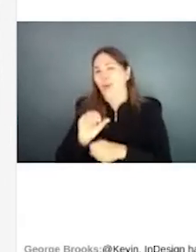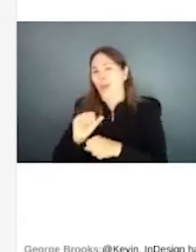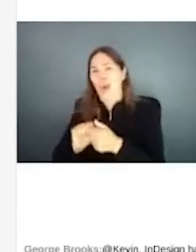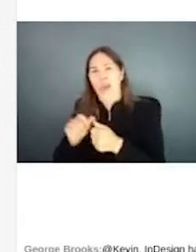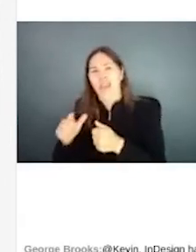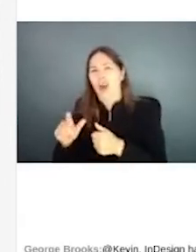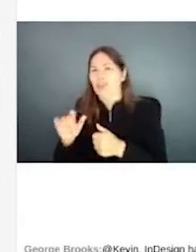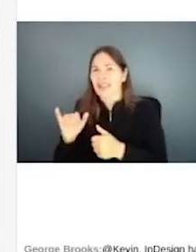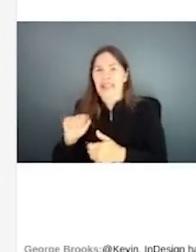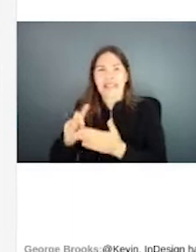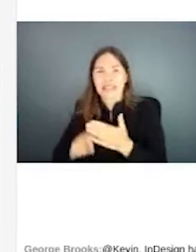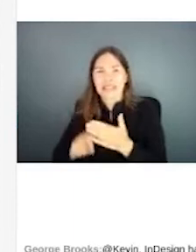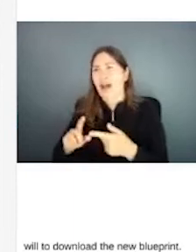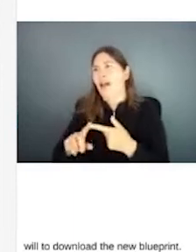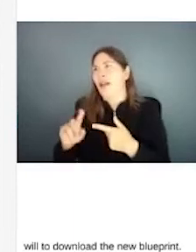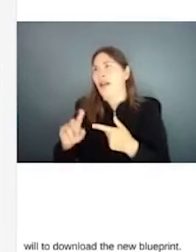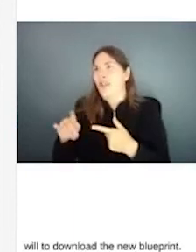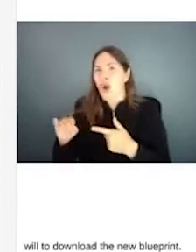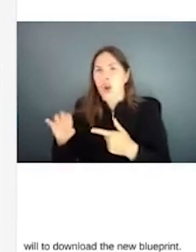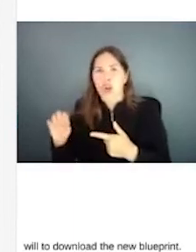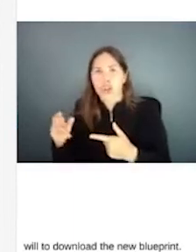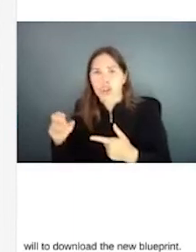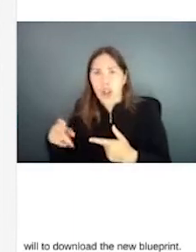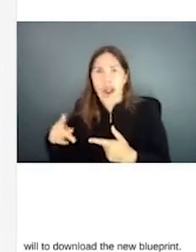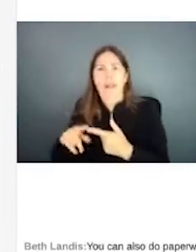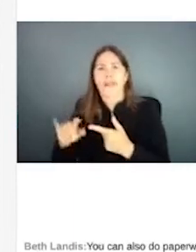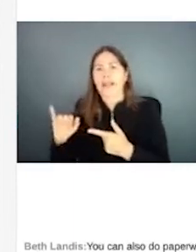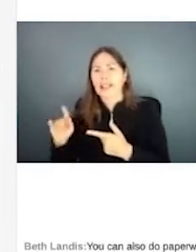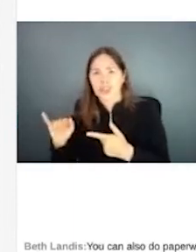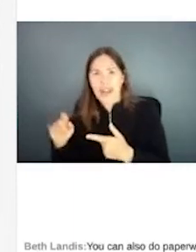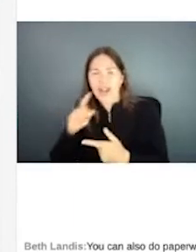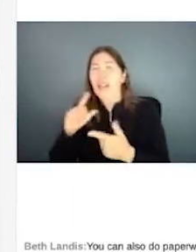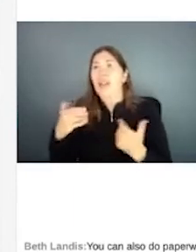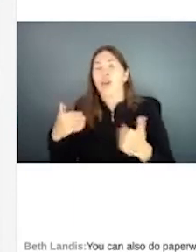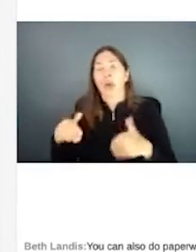InDesign much longer, they are a great set of resources.